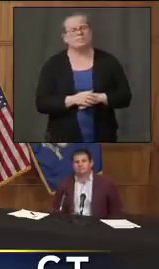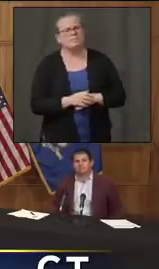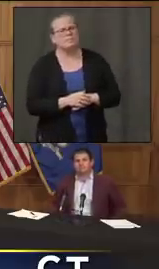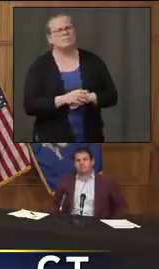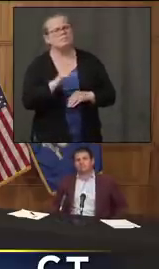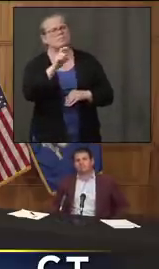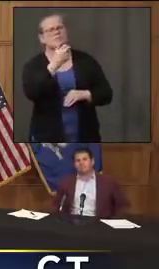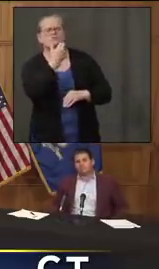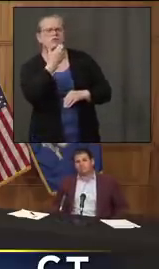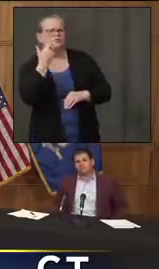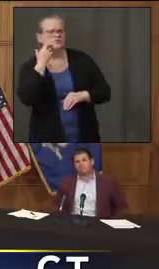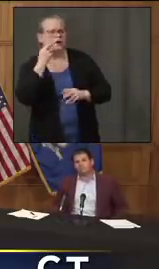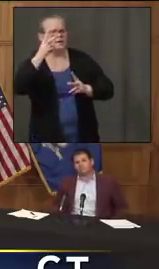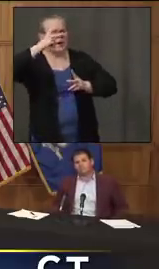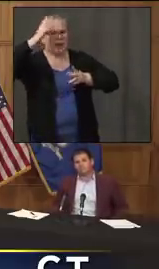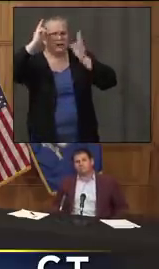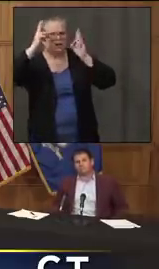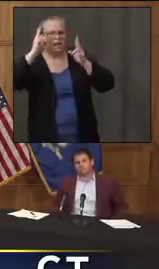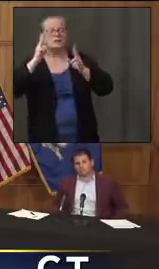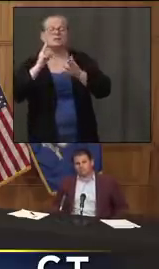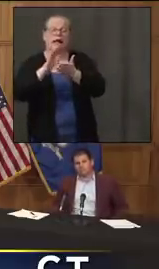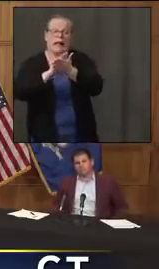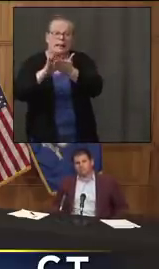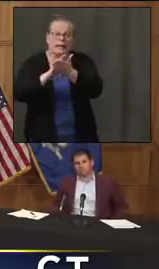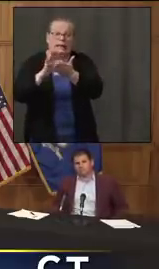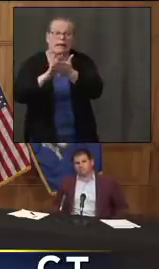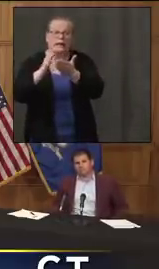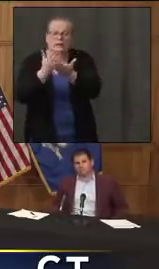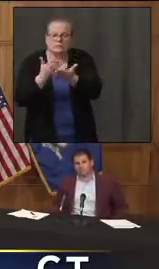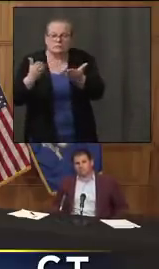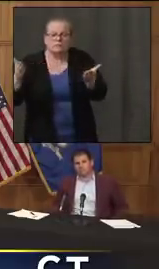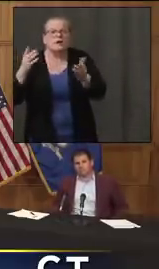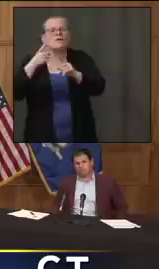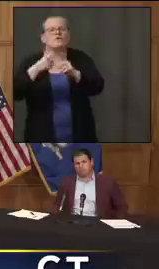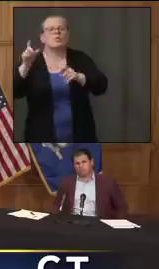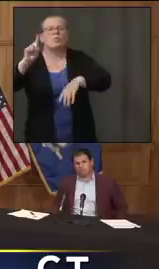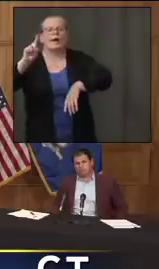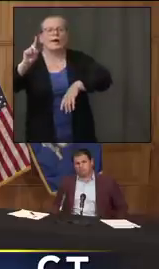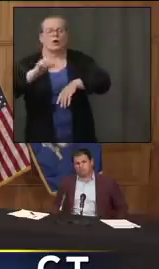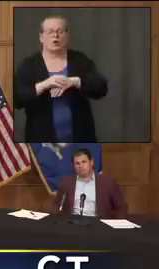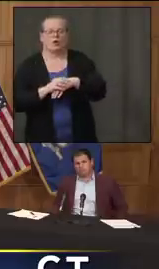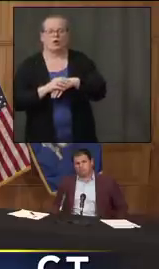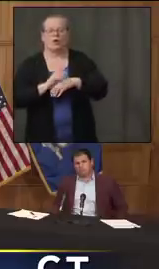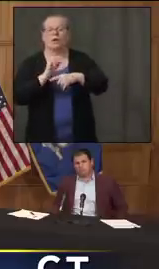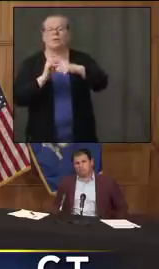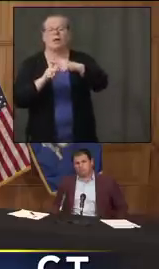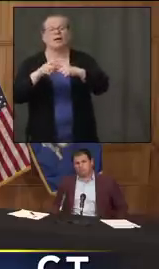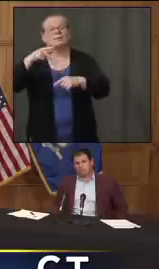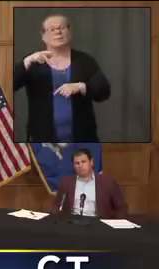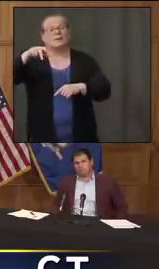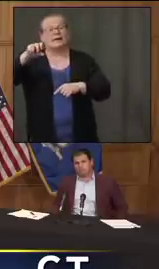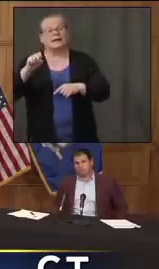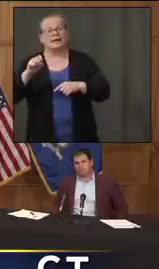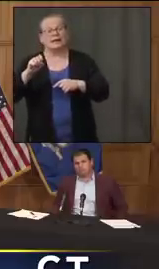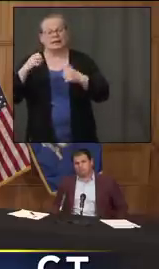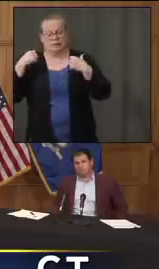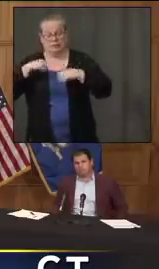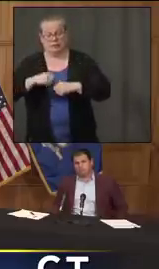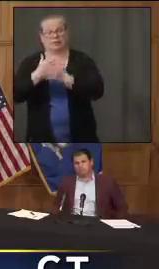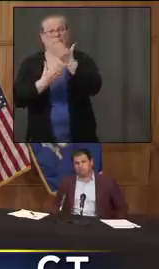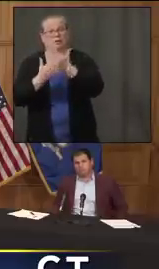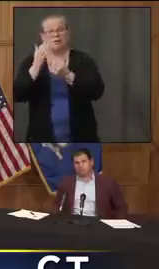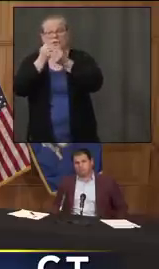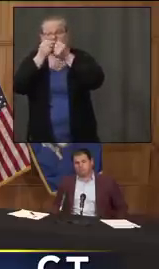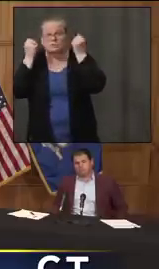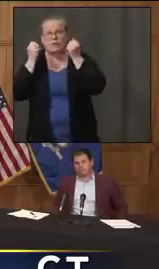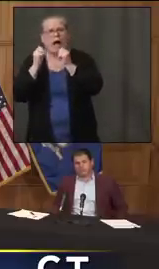to source cleaning products, cleaning supplies, in addition to PPE, which some of our healthcare workers are having